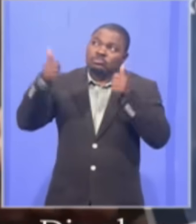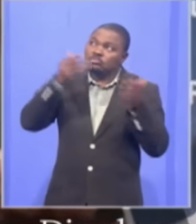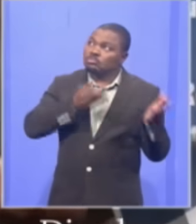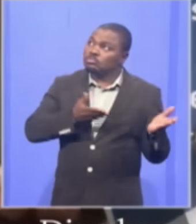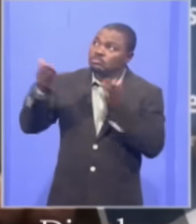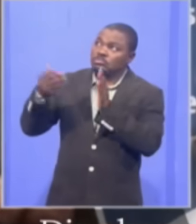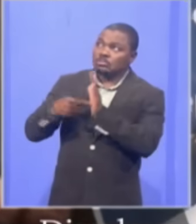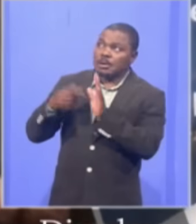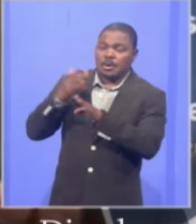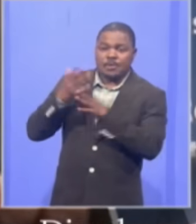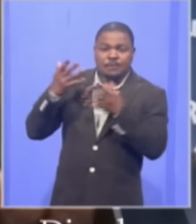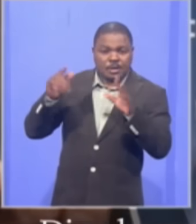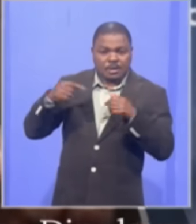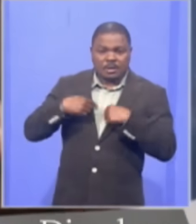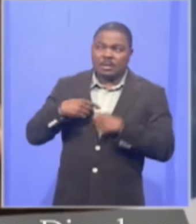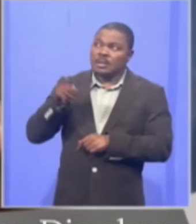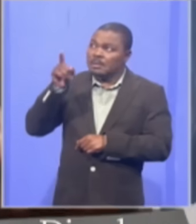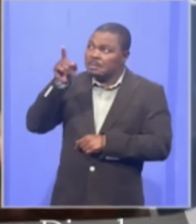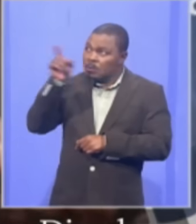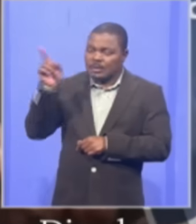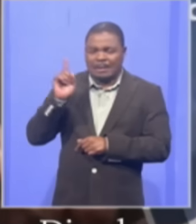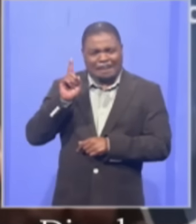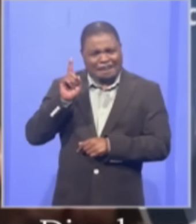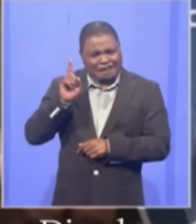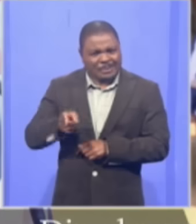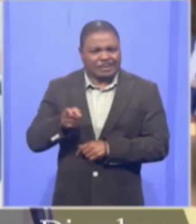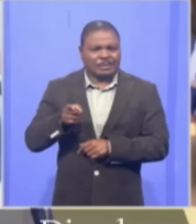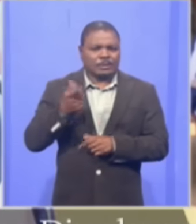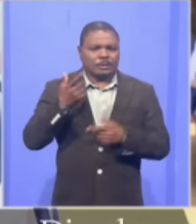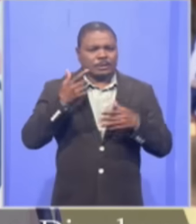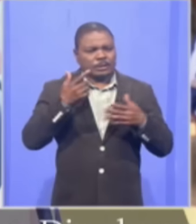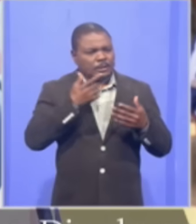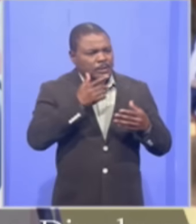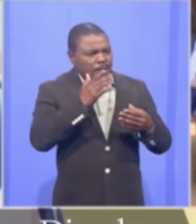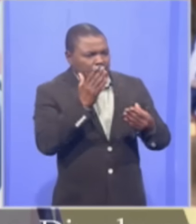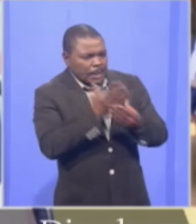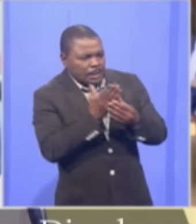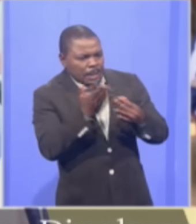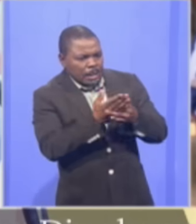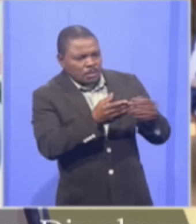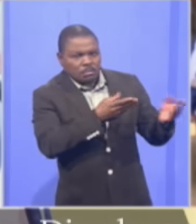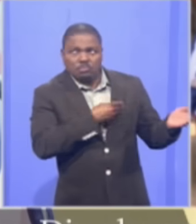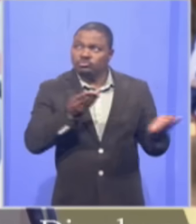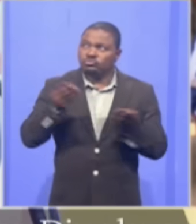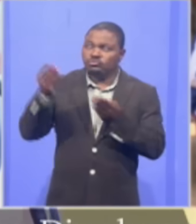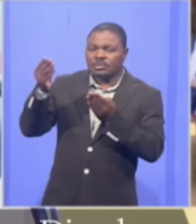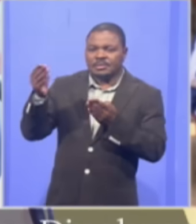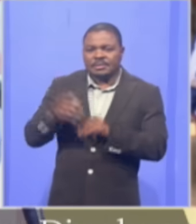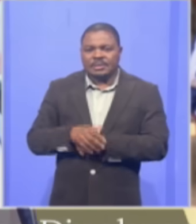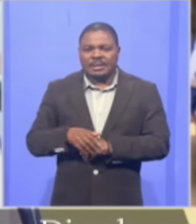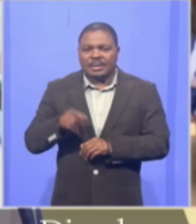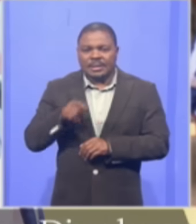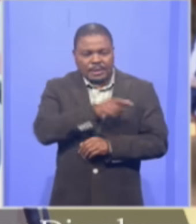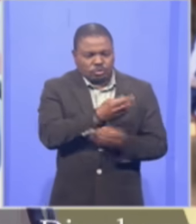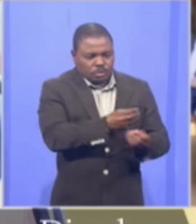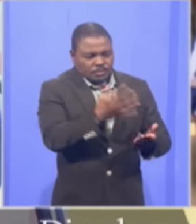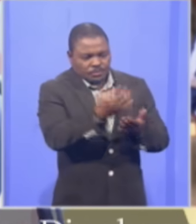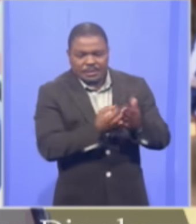eleng gore ke bana ba eleng gore ba relevant go ka tsa di case tsena tsa rona ba feletse ba isa ba to jalo ko rehab